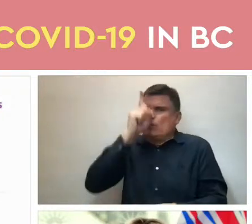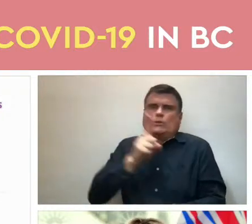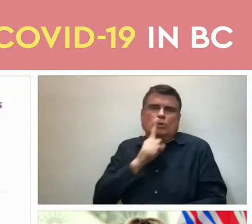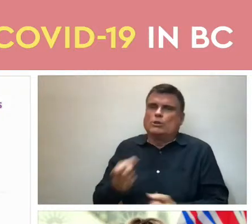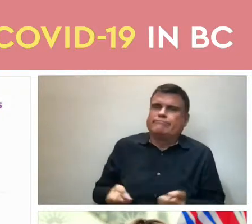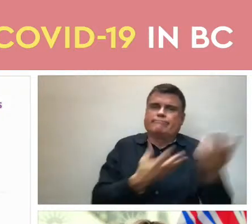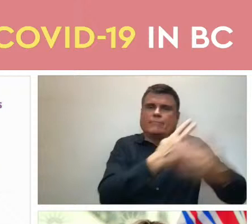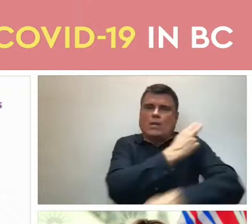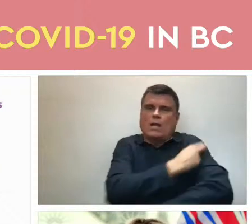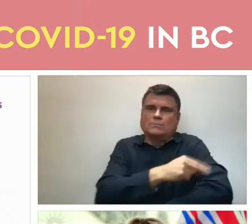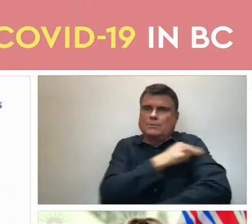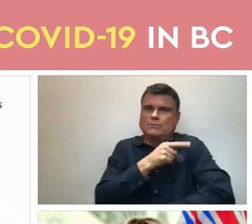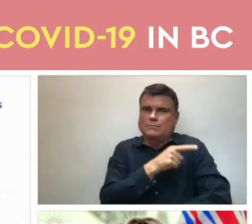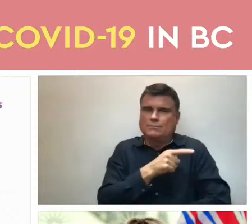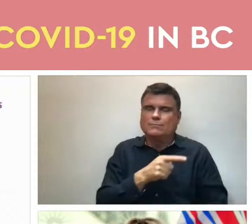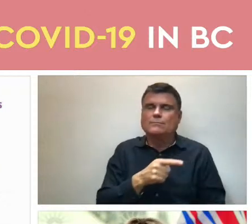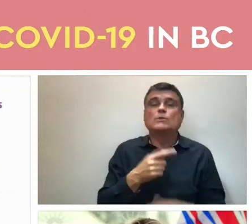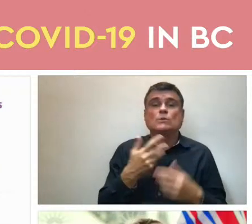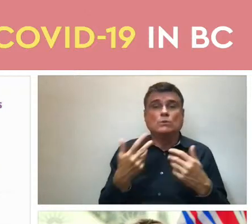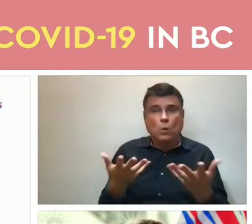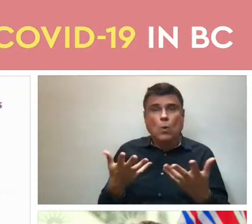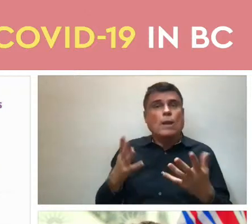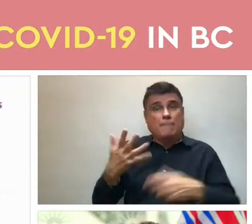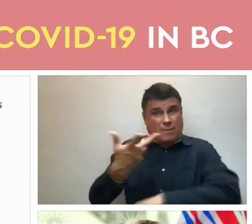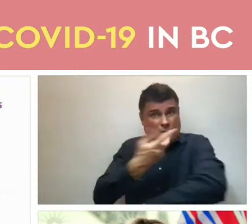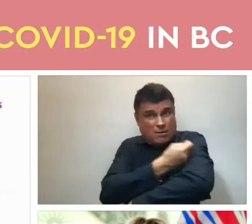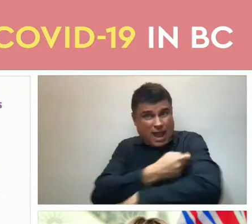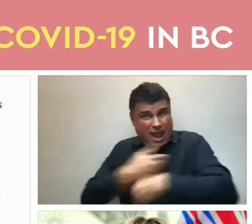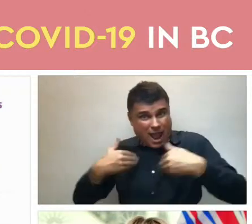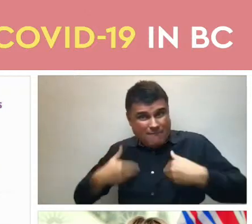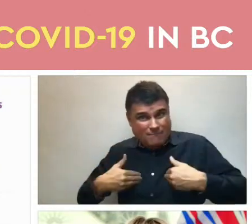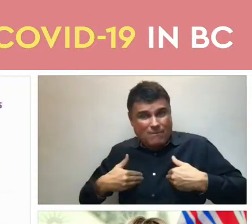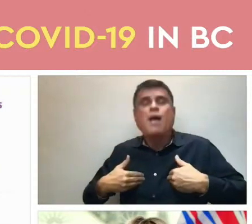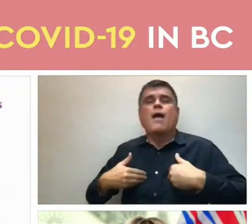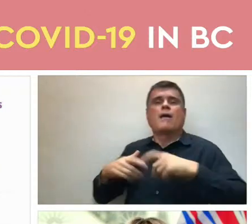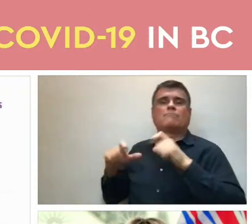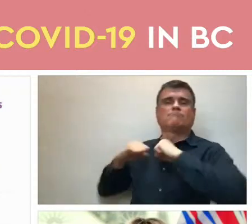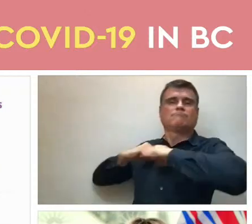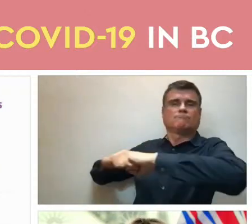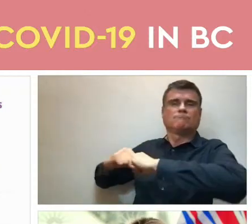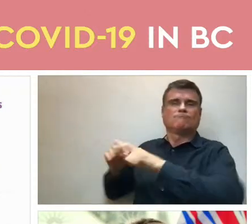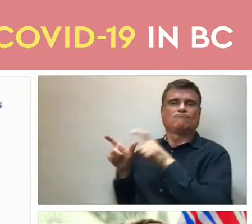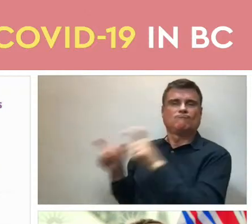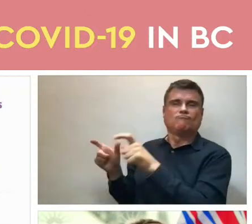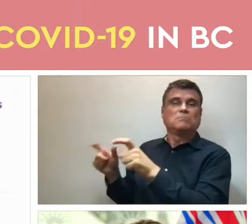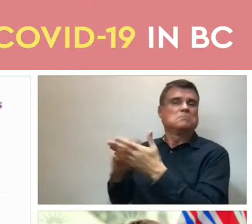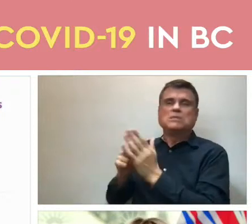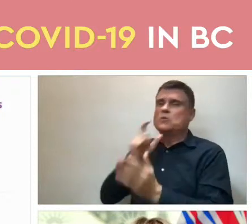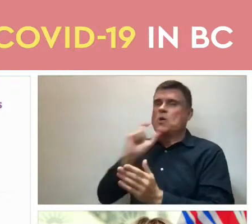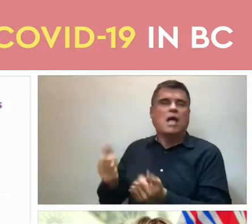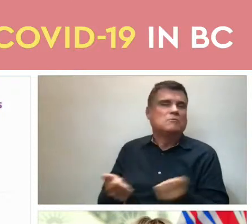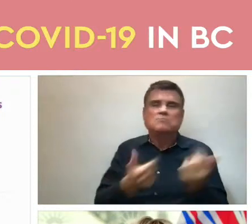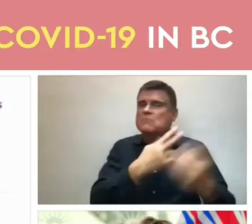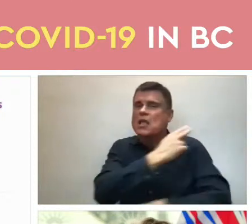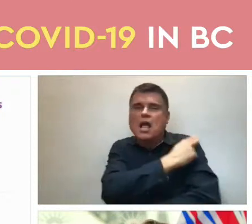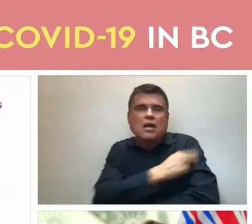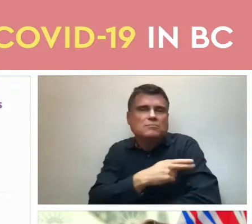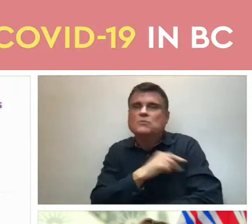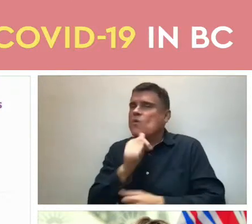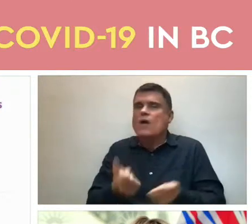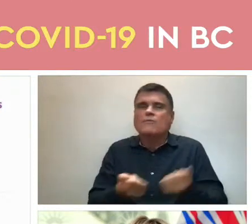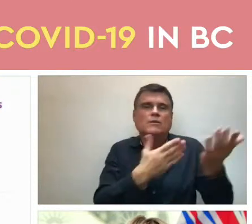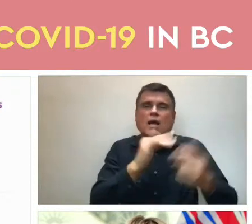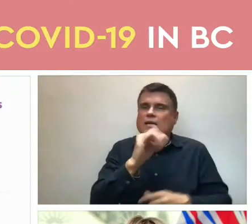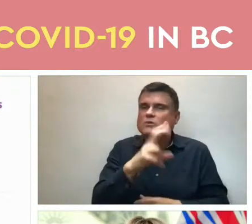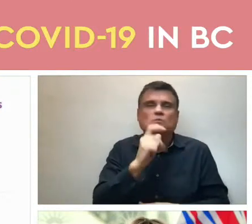protected so that we're not ending up in hospital. We don't have to go through the issues that we